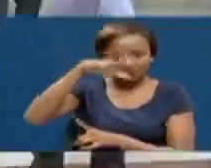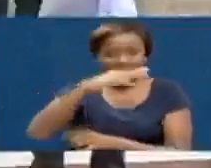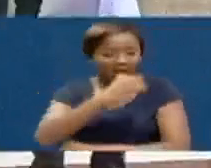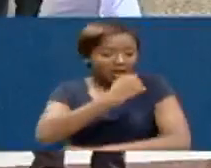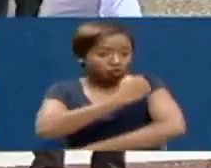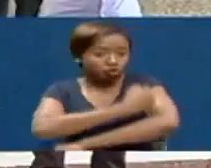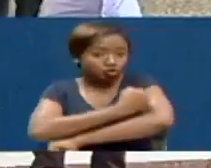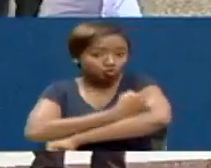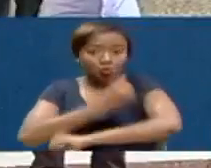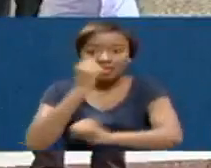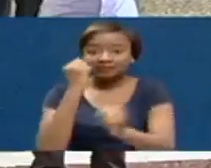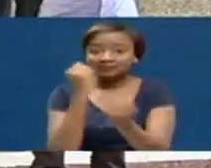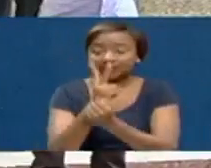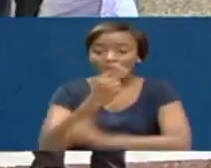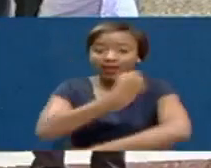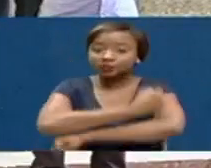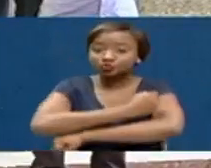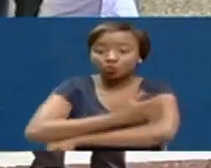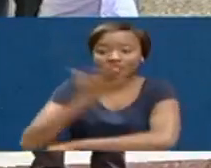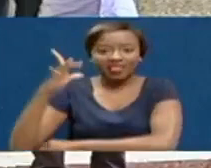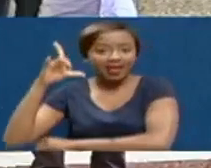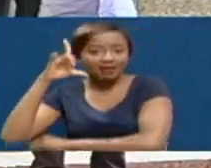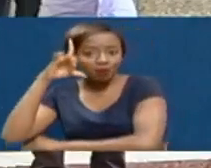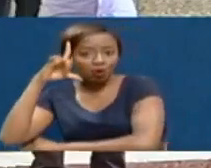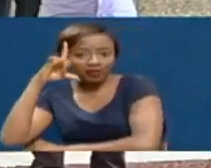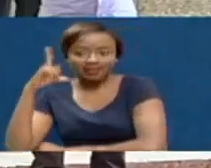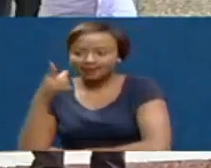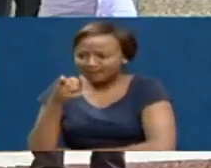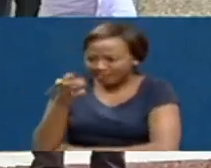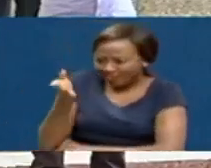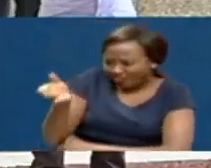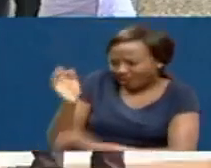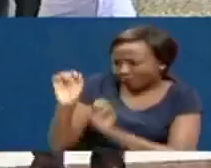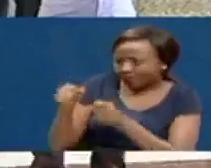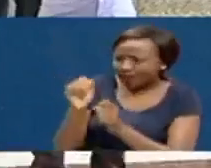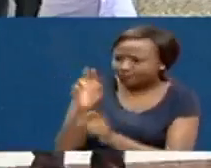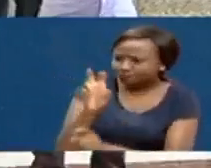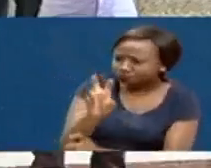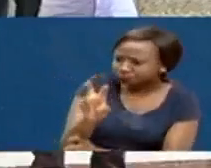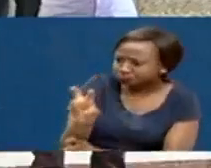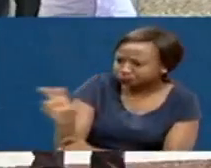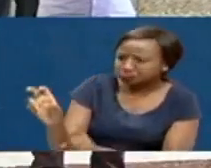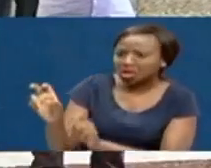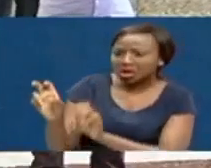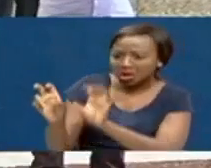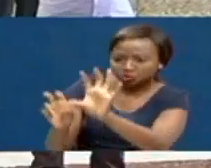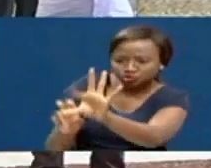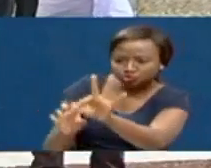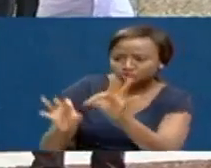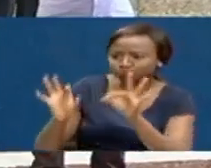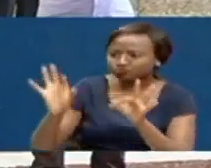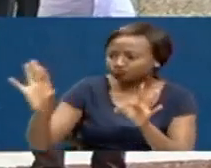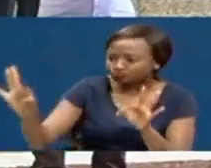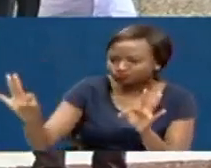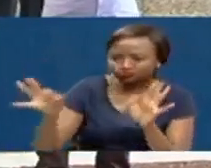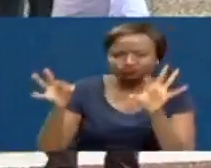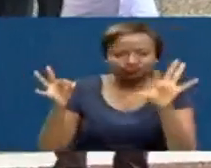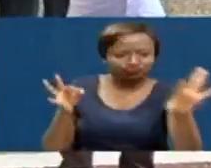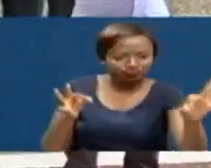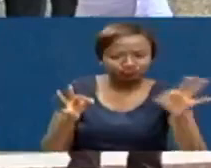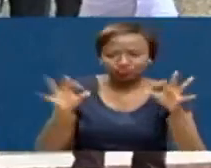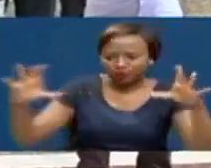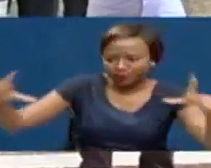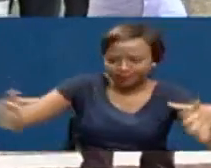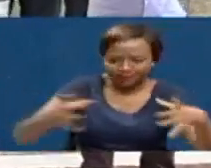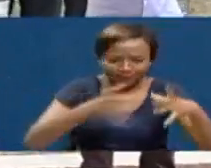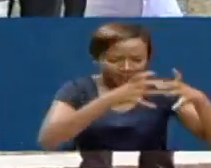schools, particularly boarding secondary schools, that we can begin to identify as potential areas where we can keep the